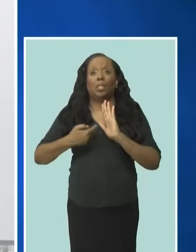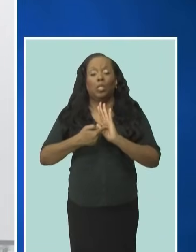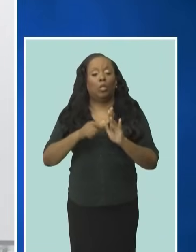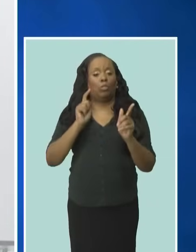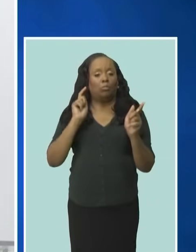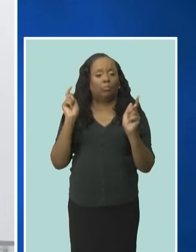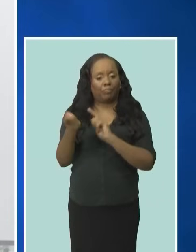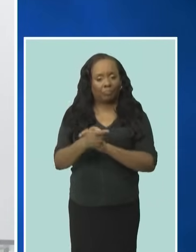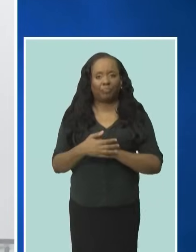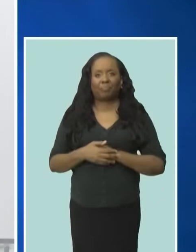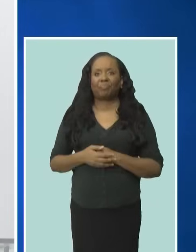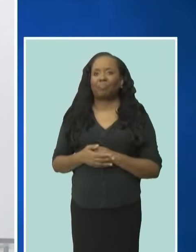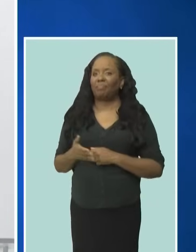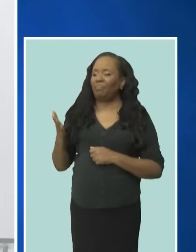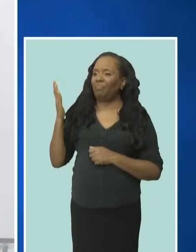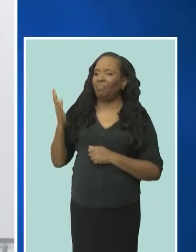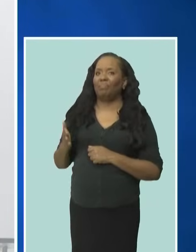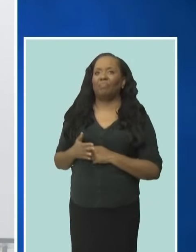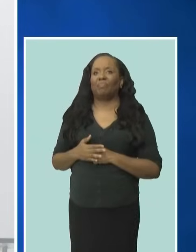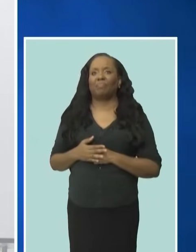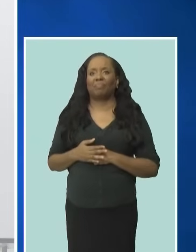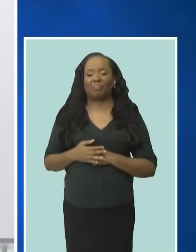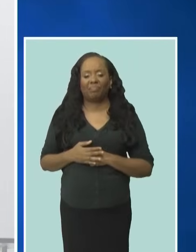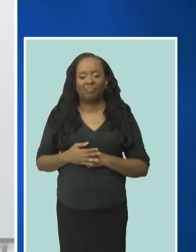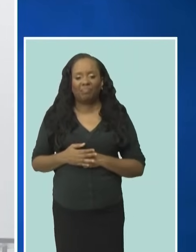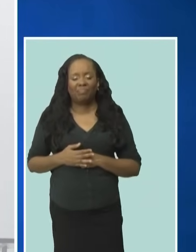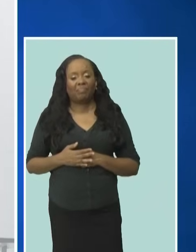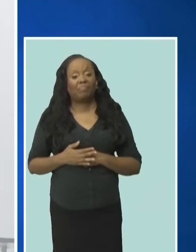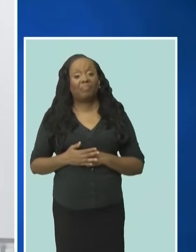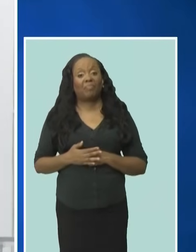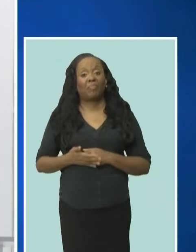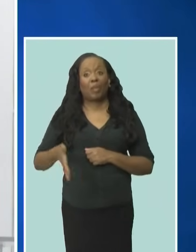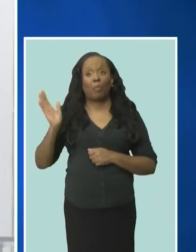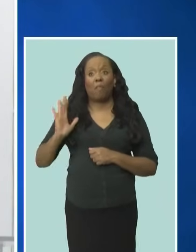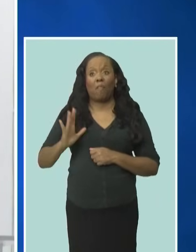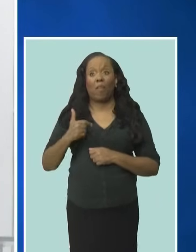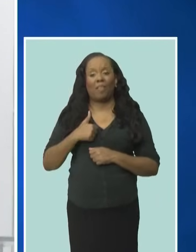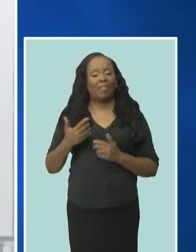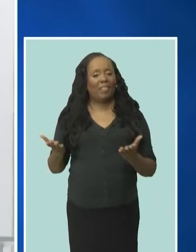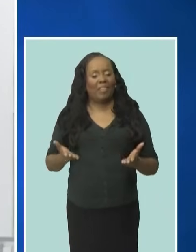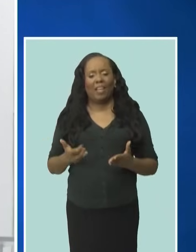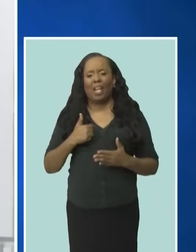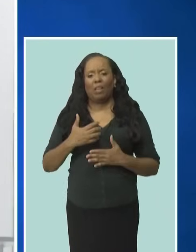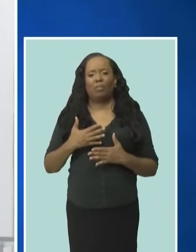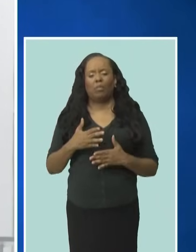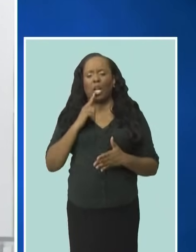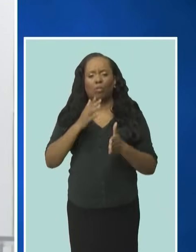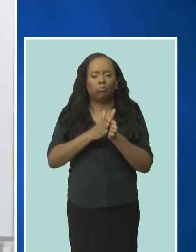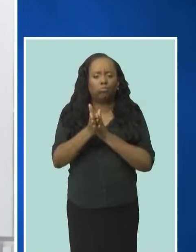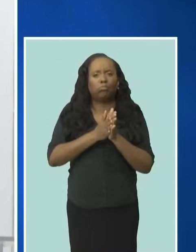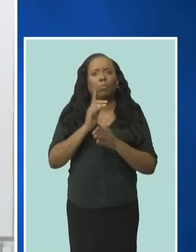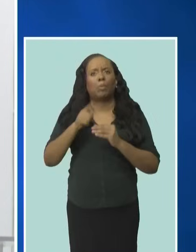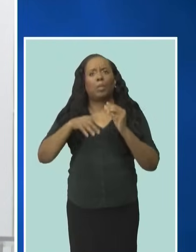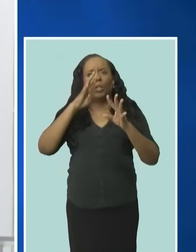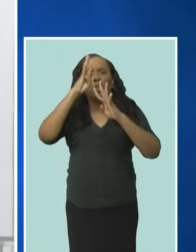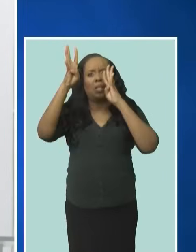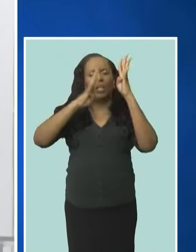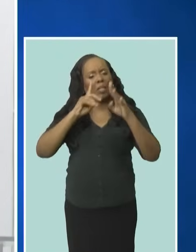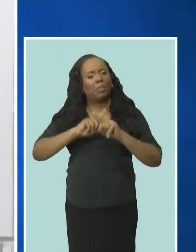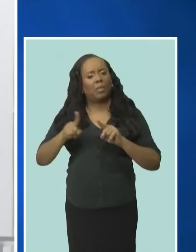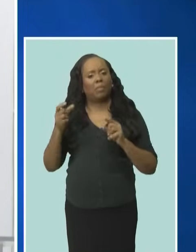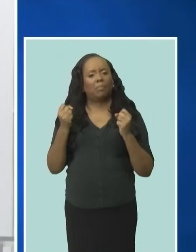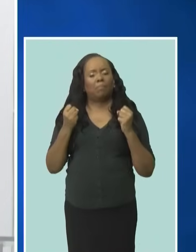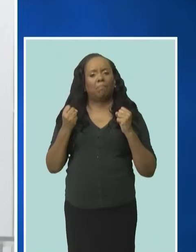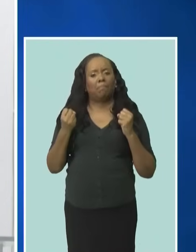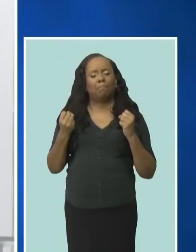came to this school as someone who was passionate about creativity, but whose eyes were opened by many teachers and students that I